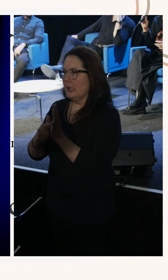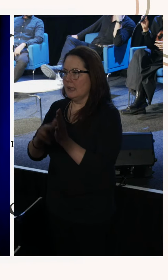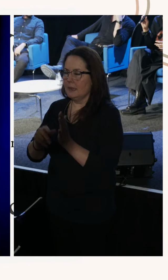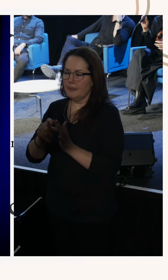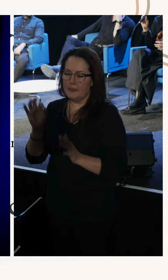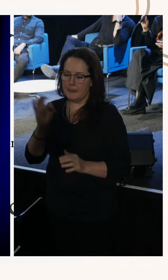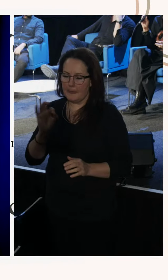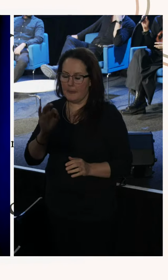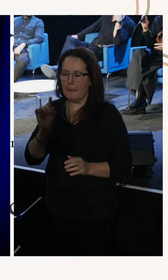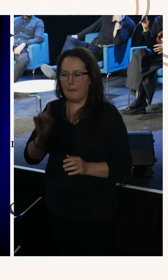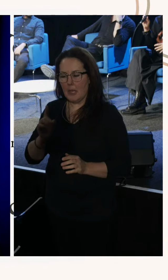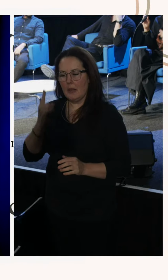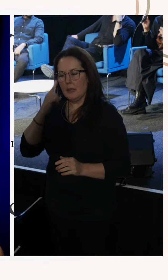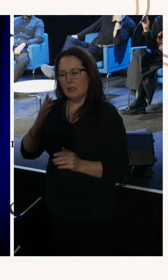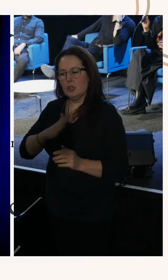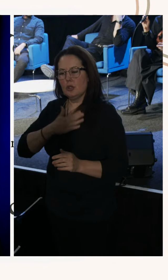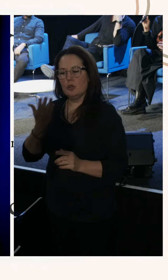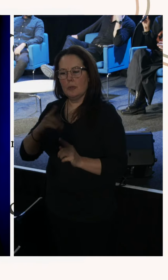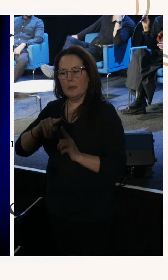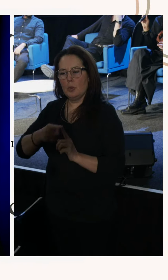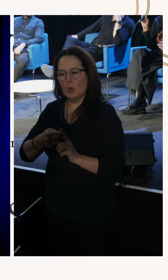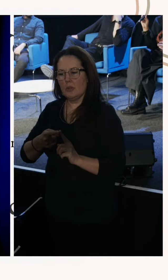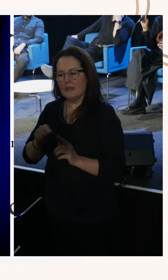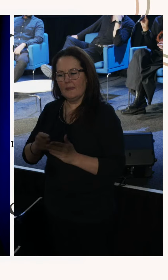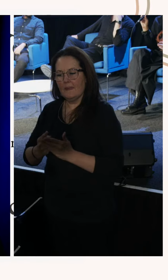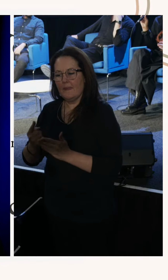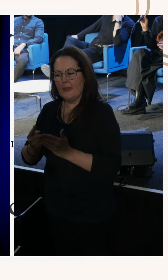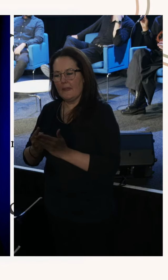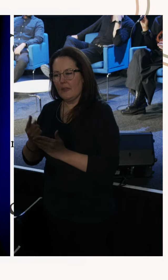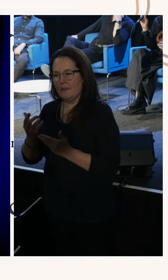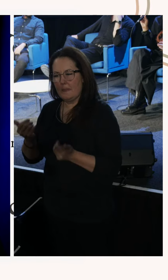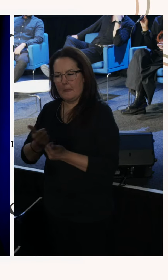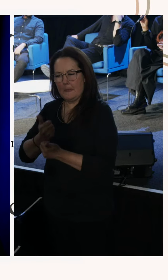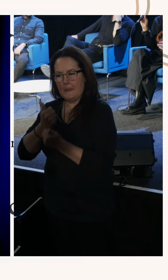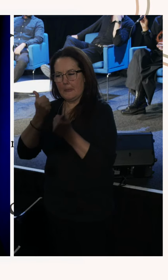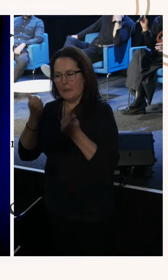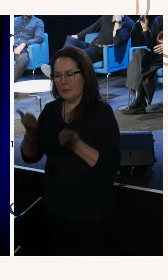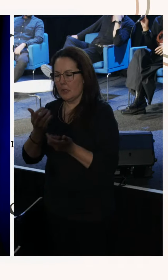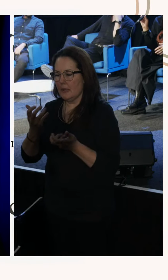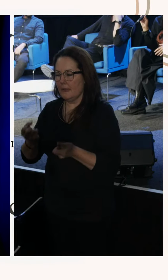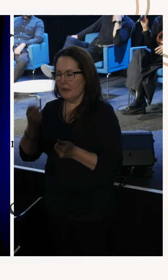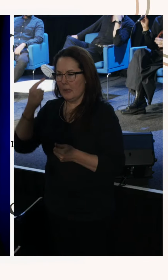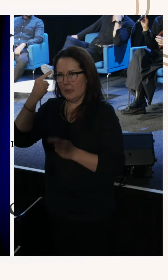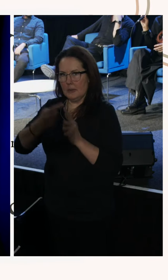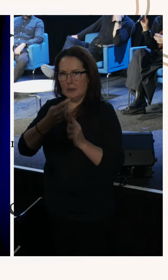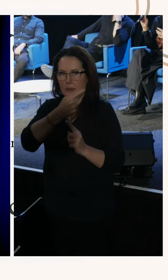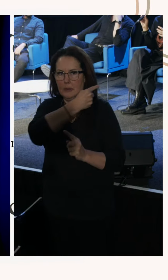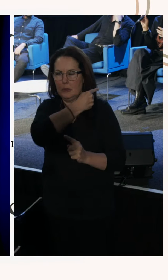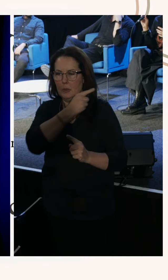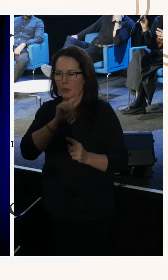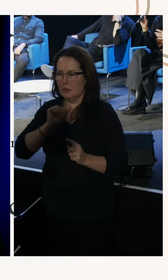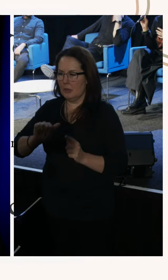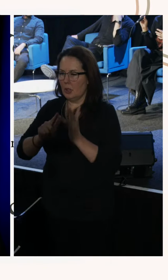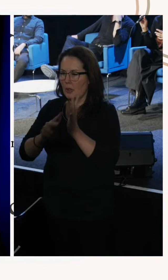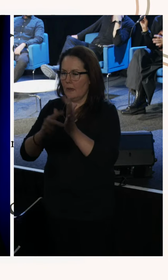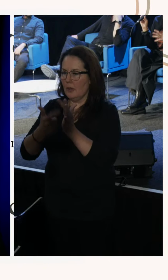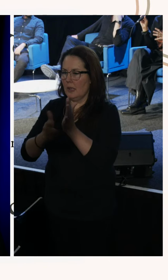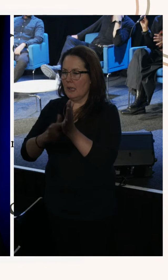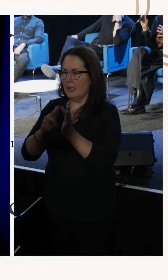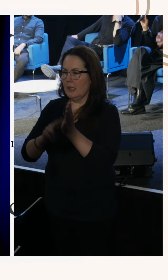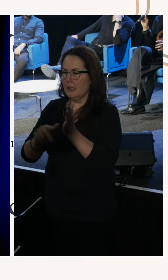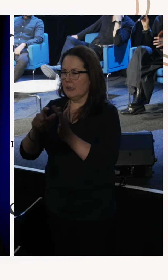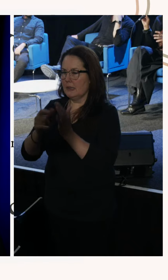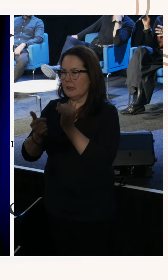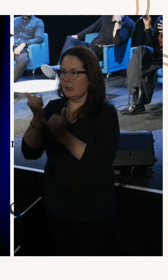it, I think, is an interesting point of eventfulness, thinking of, Overland's legacy in history and the way in which the journal has